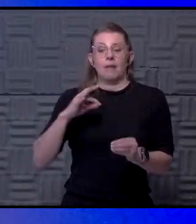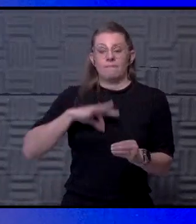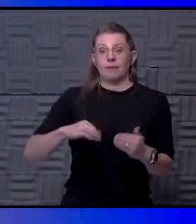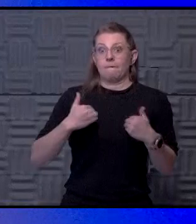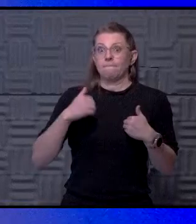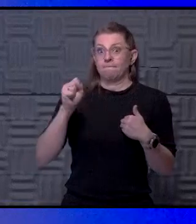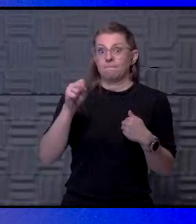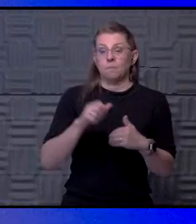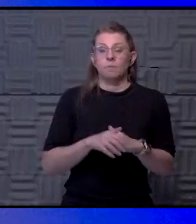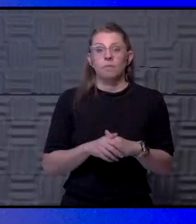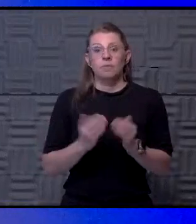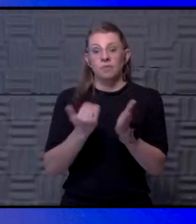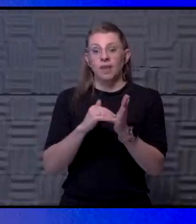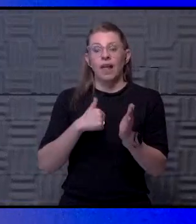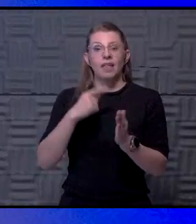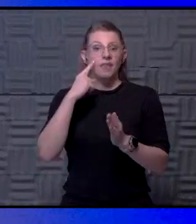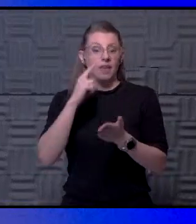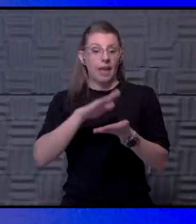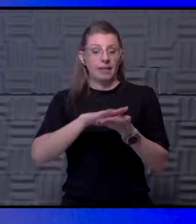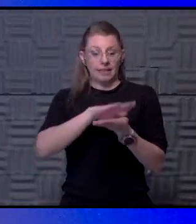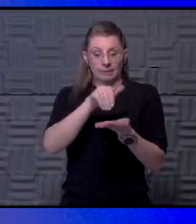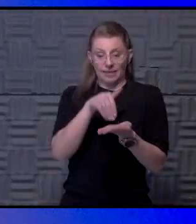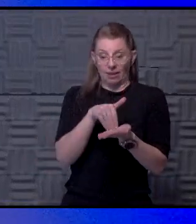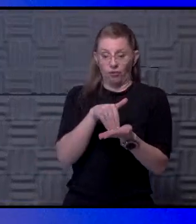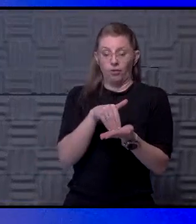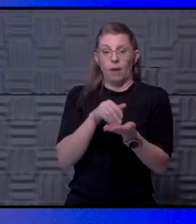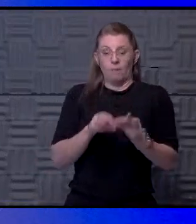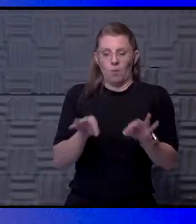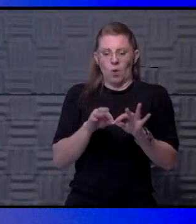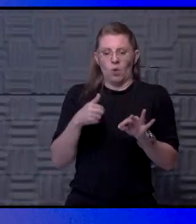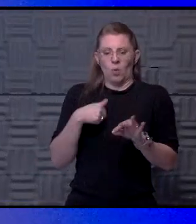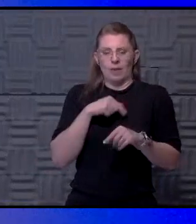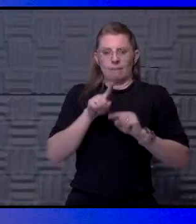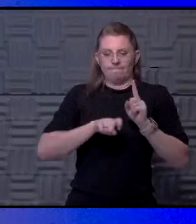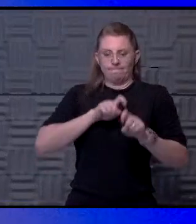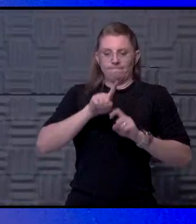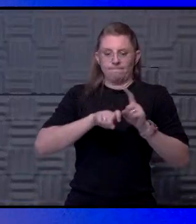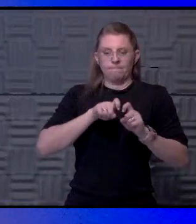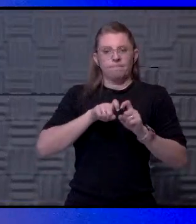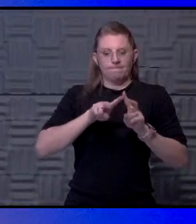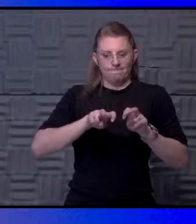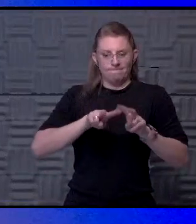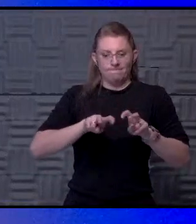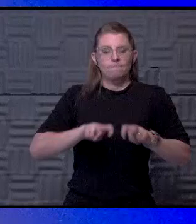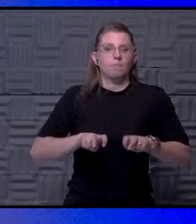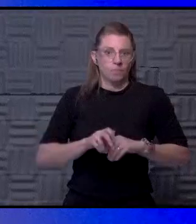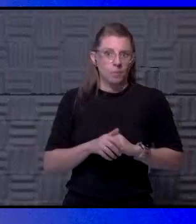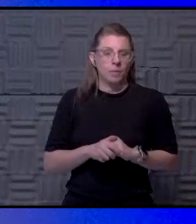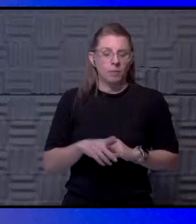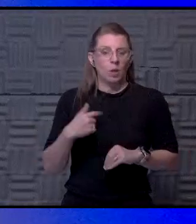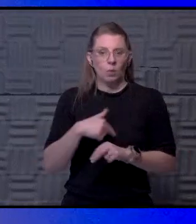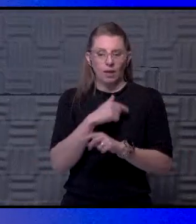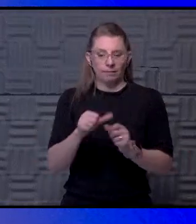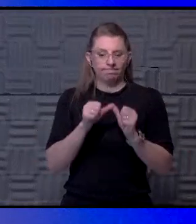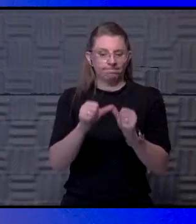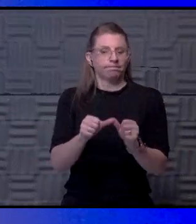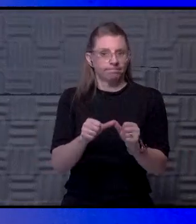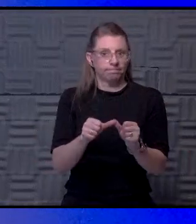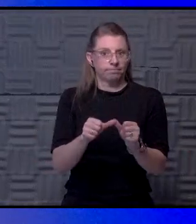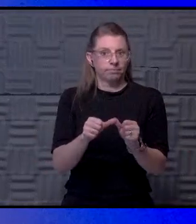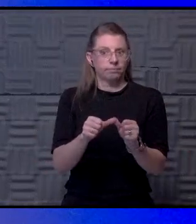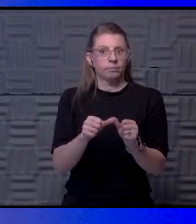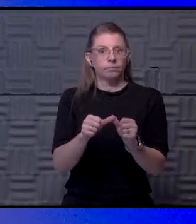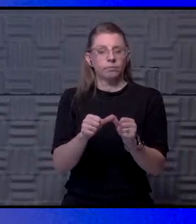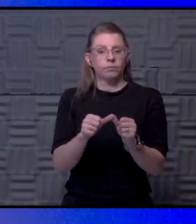again, I think, as an academic center, it's important that we ask those questions and we continue to play